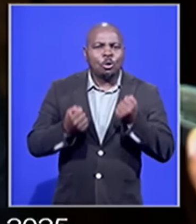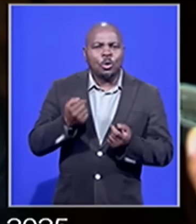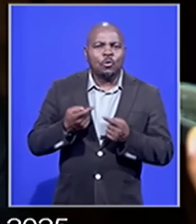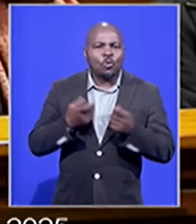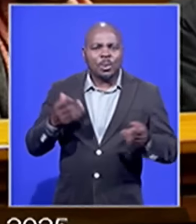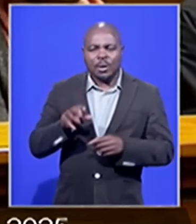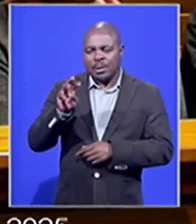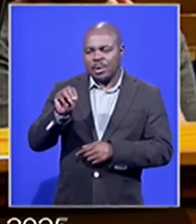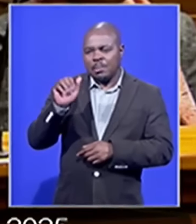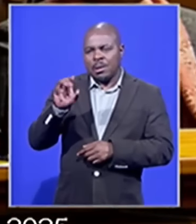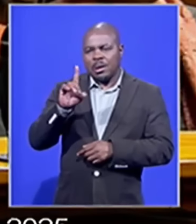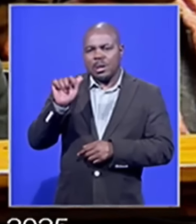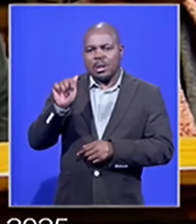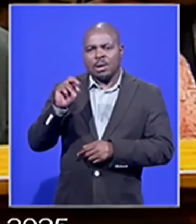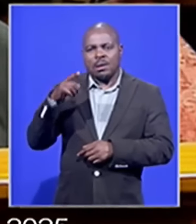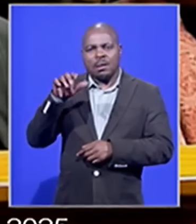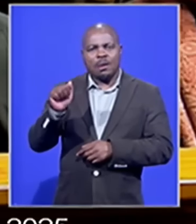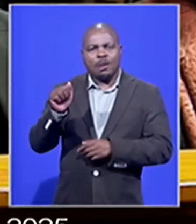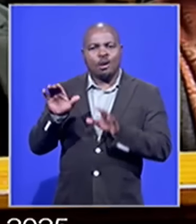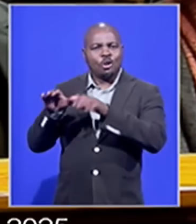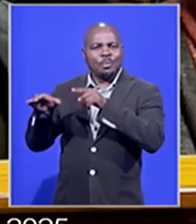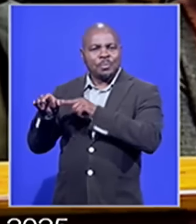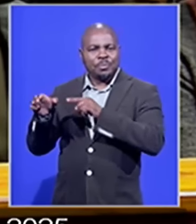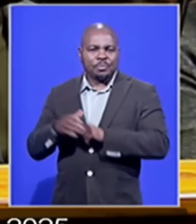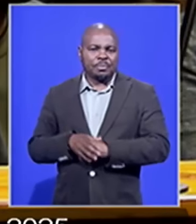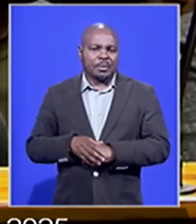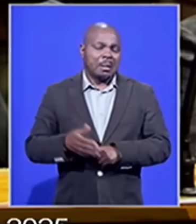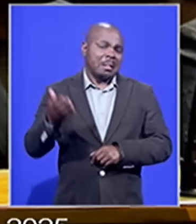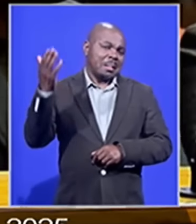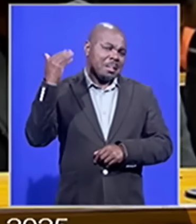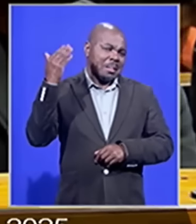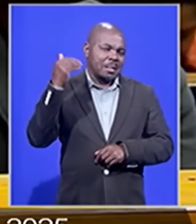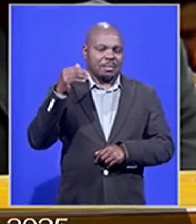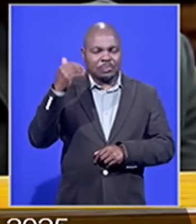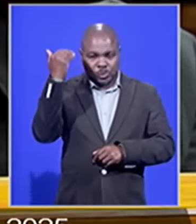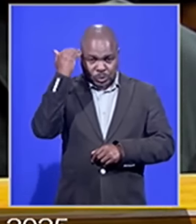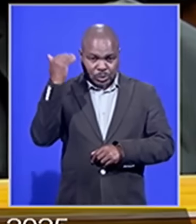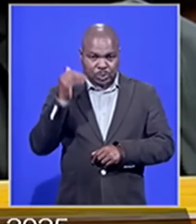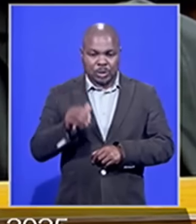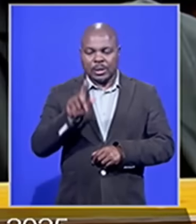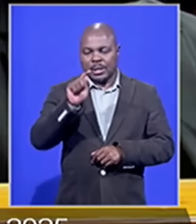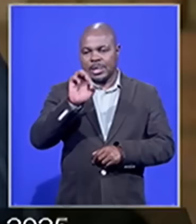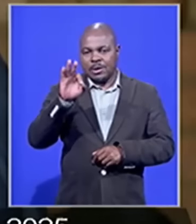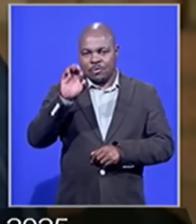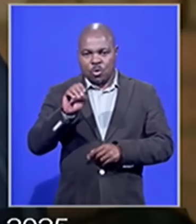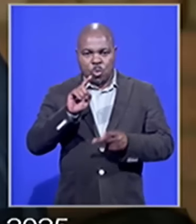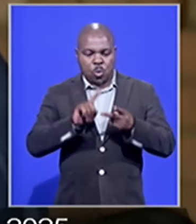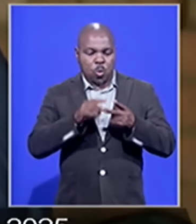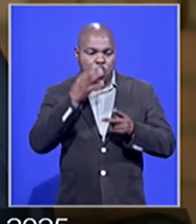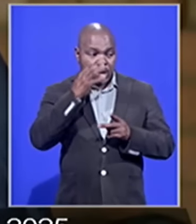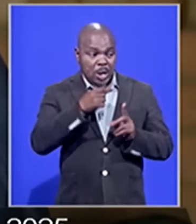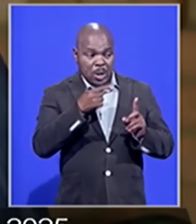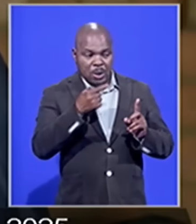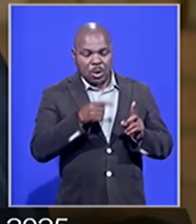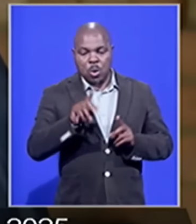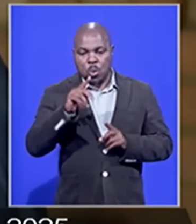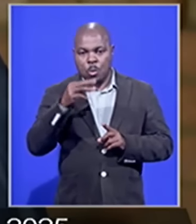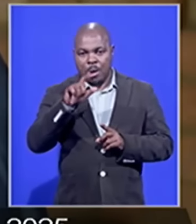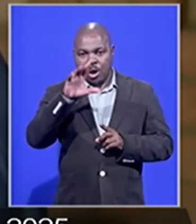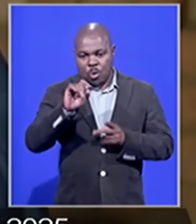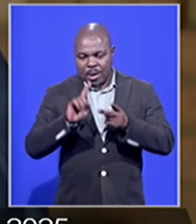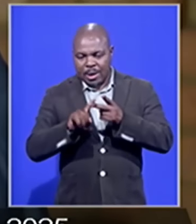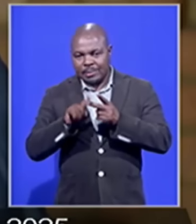Commission. Ka ho leleng leqwetha la mehleng malesela tifo o re Khumalo le baqusuwa mmoho le yena ba batla dipehelo tsa beili